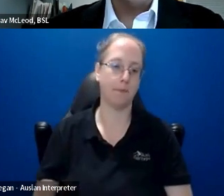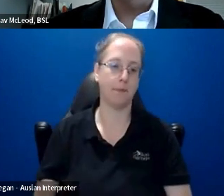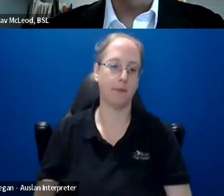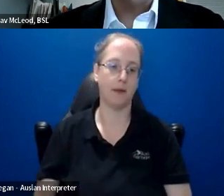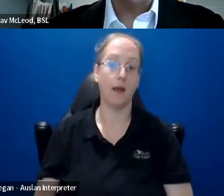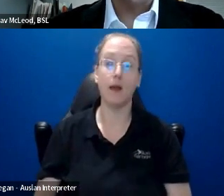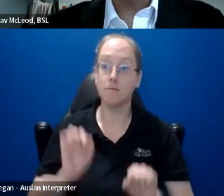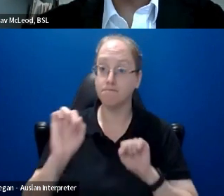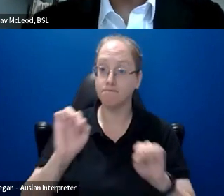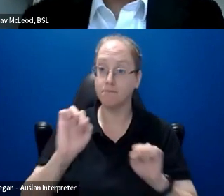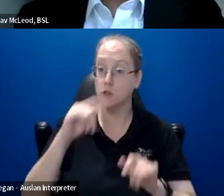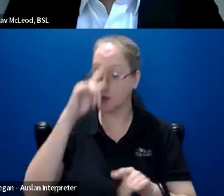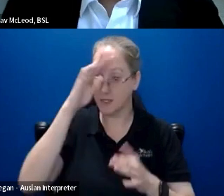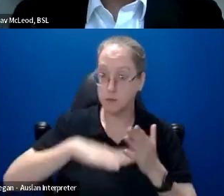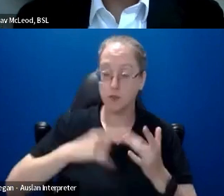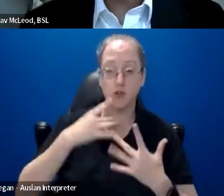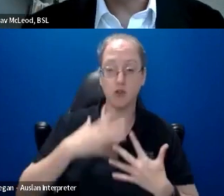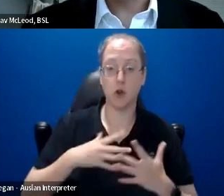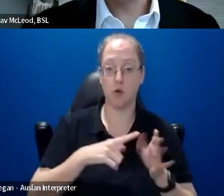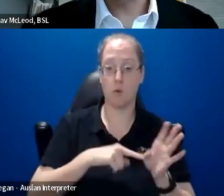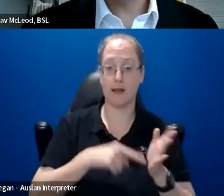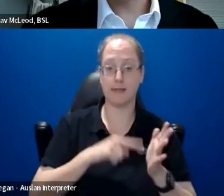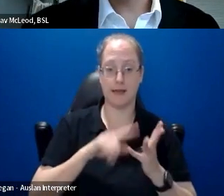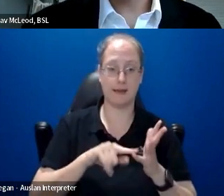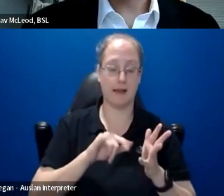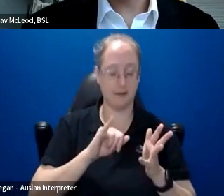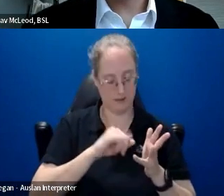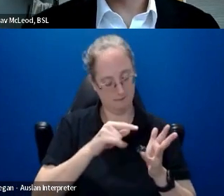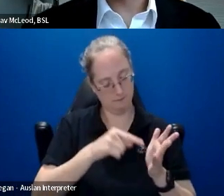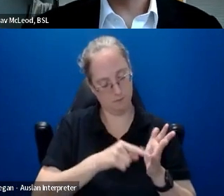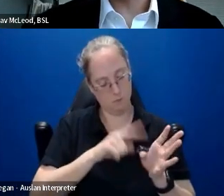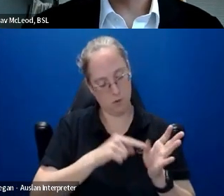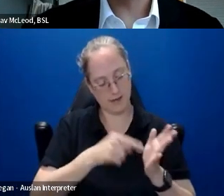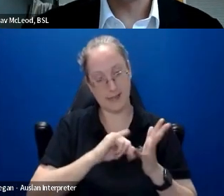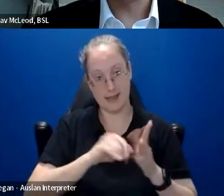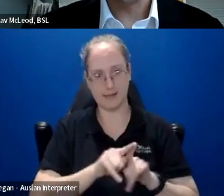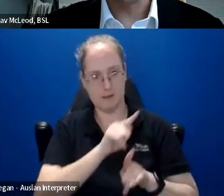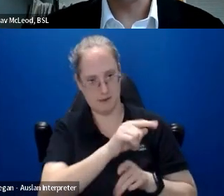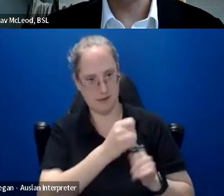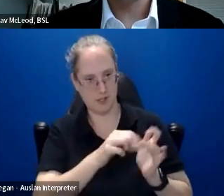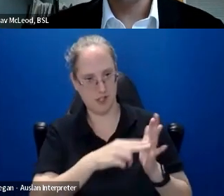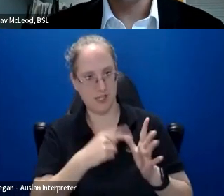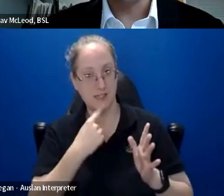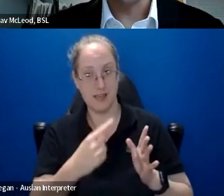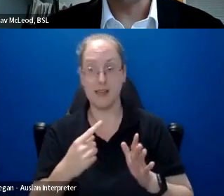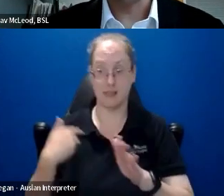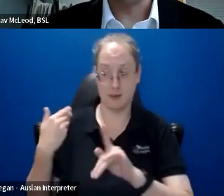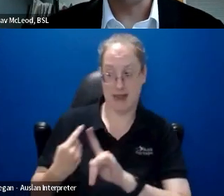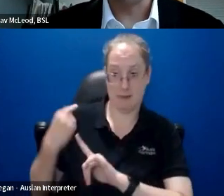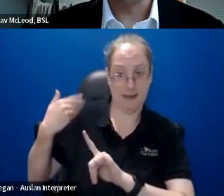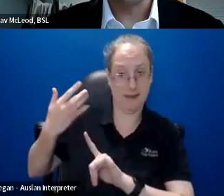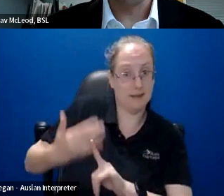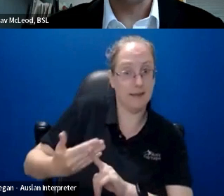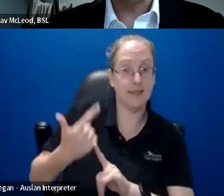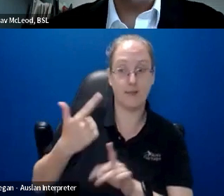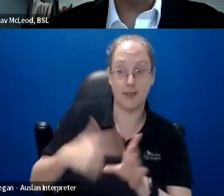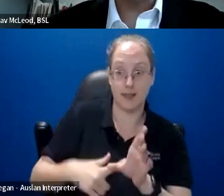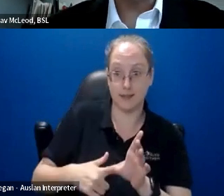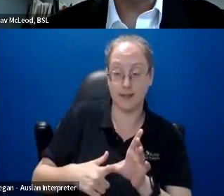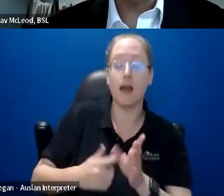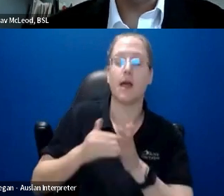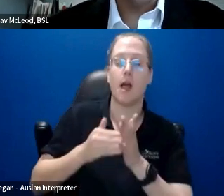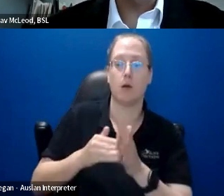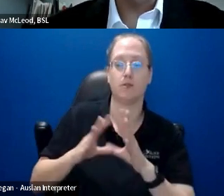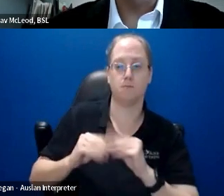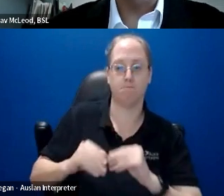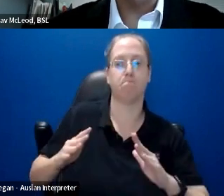highlight how YTS, which is, I think as Gina mentioned, now 7 years old, helps to remove so many of the